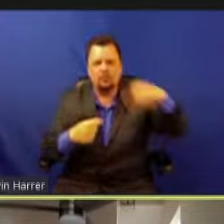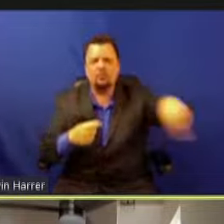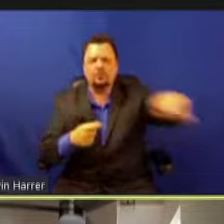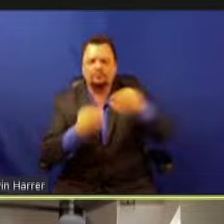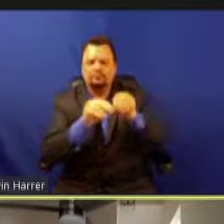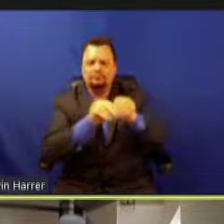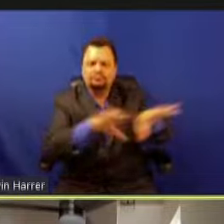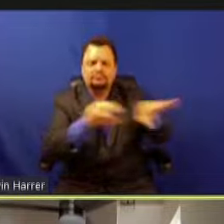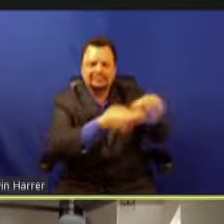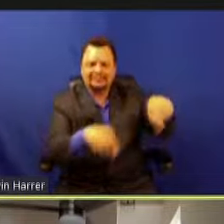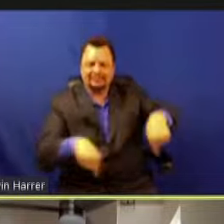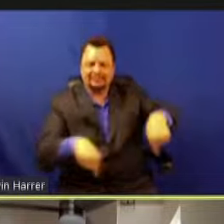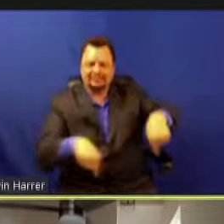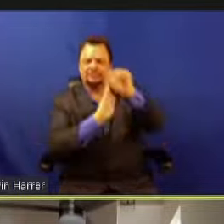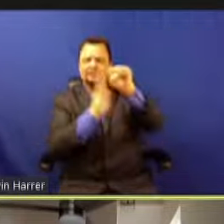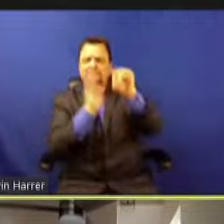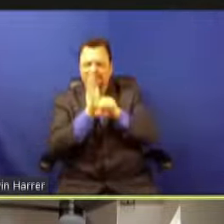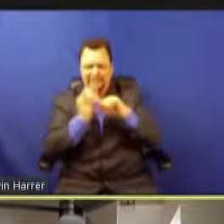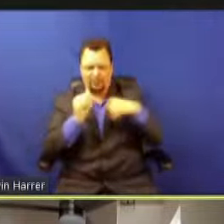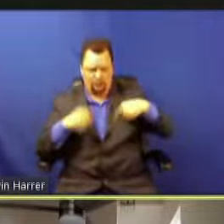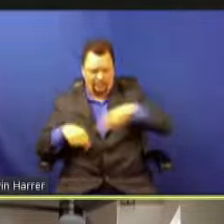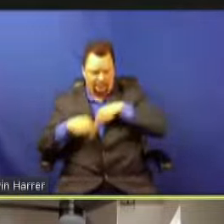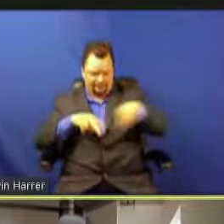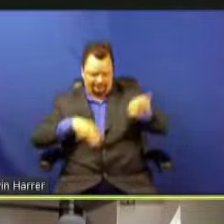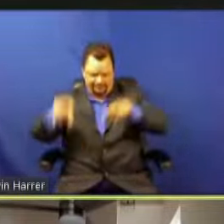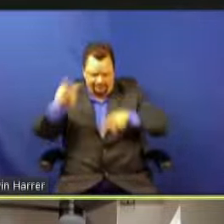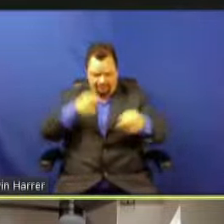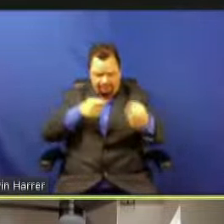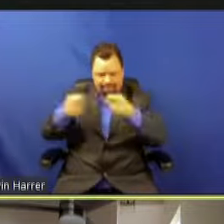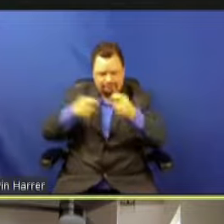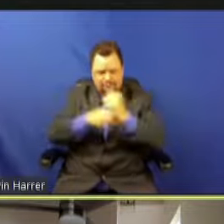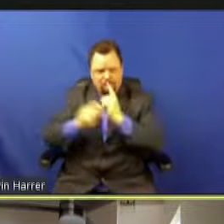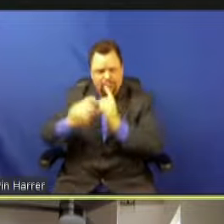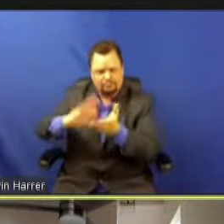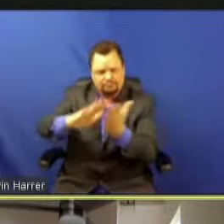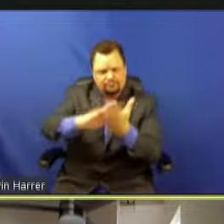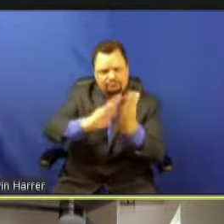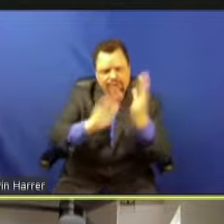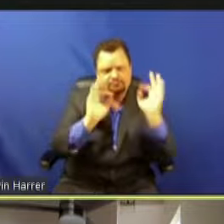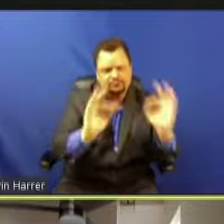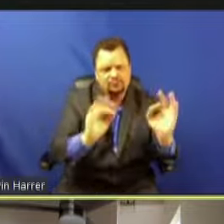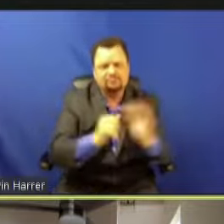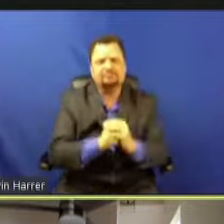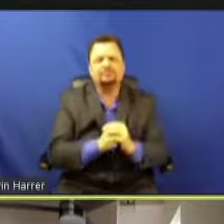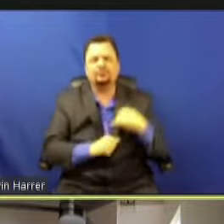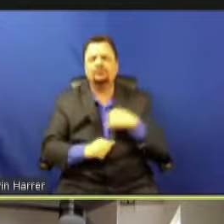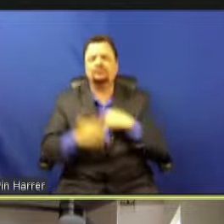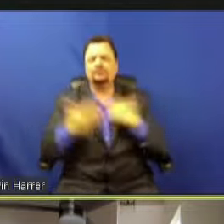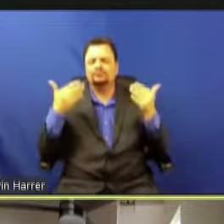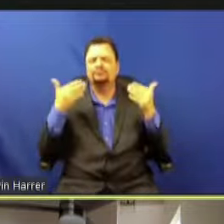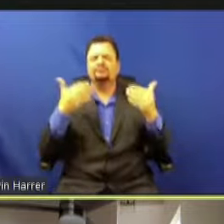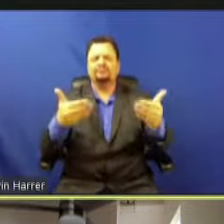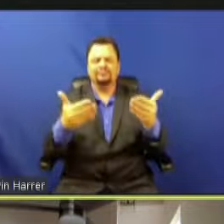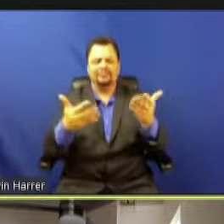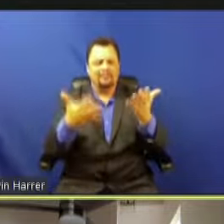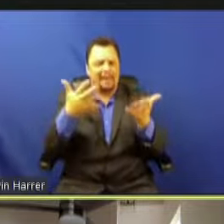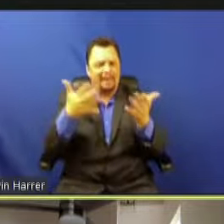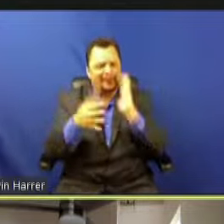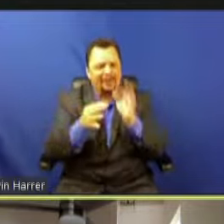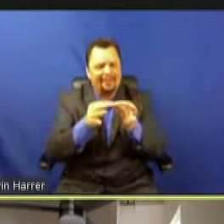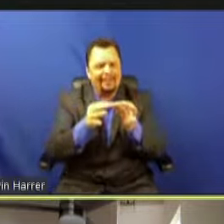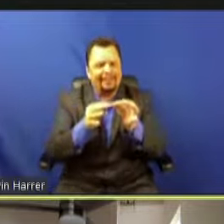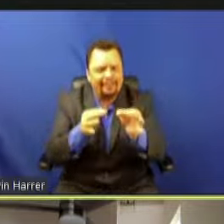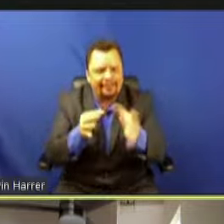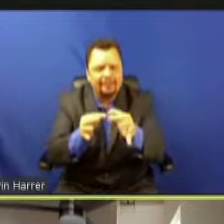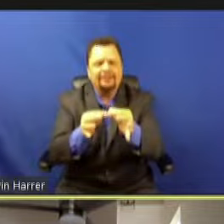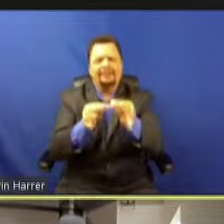moved forward with our planning, knowing we may need to adjust our timelines based on that formal approval from the FDA and